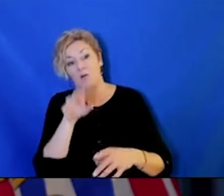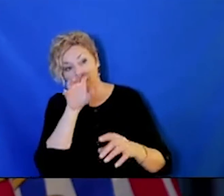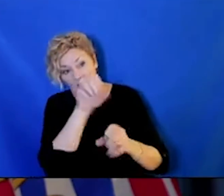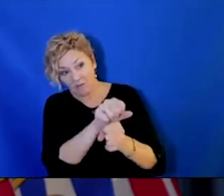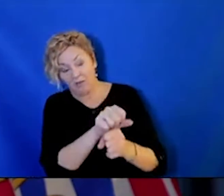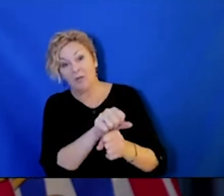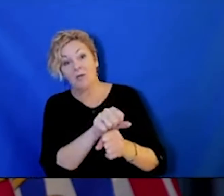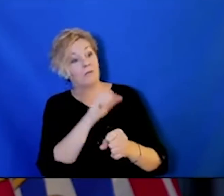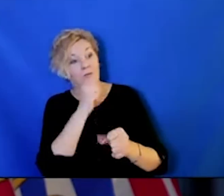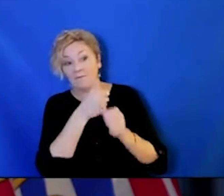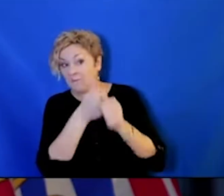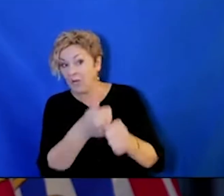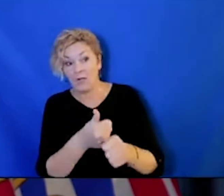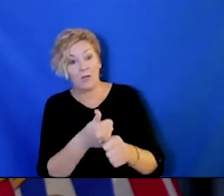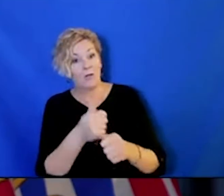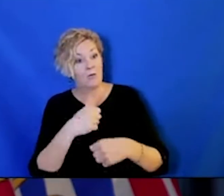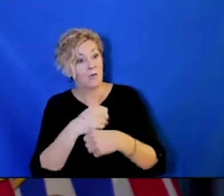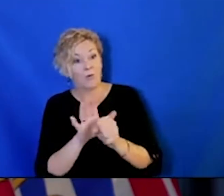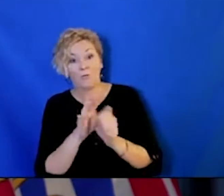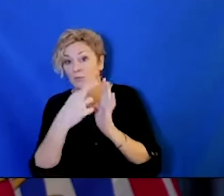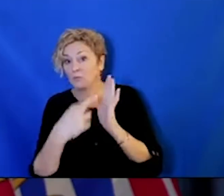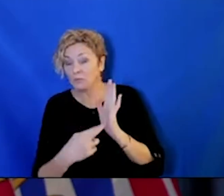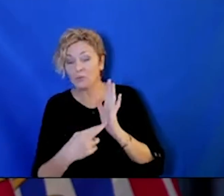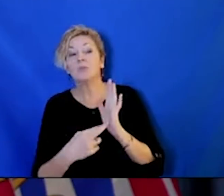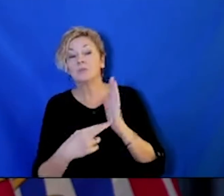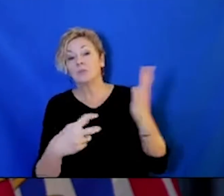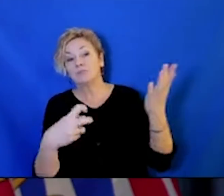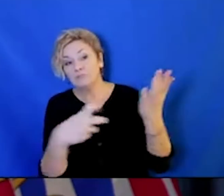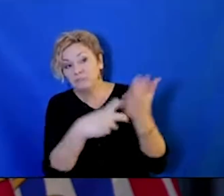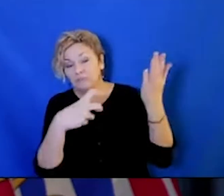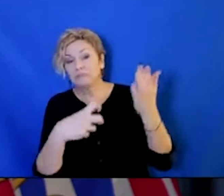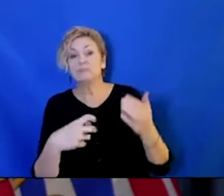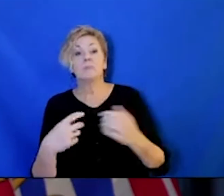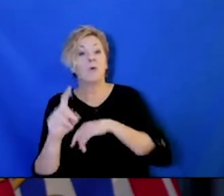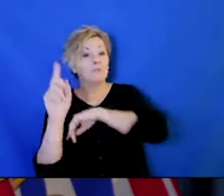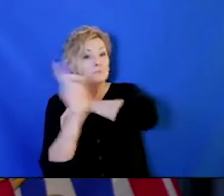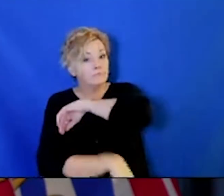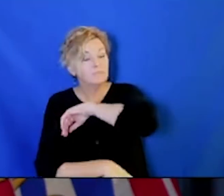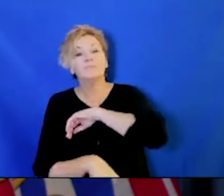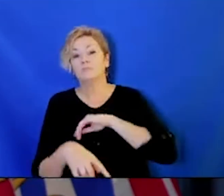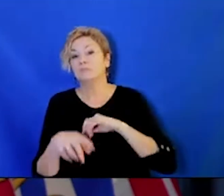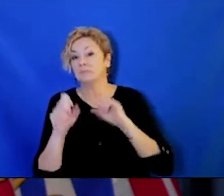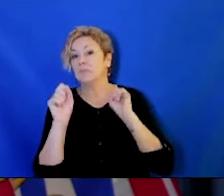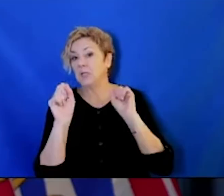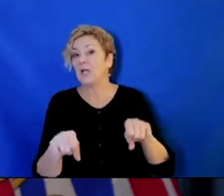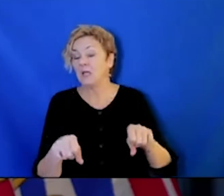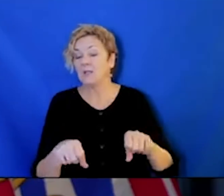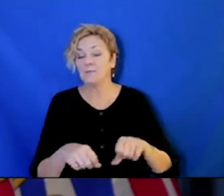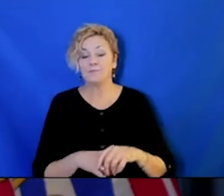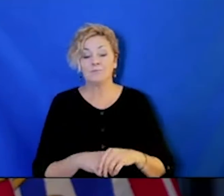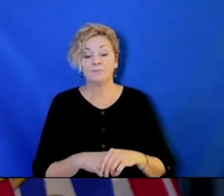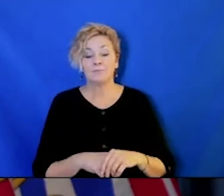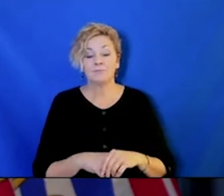for businesses. We want people and we need people to pay attention to these things, particularly now. We're